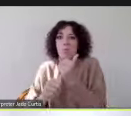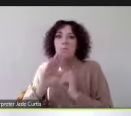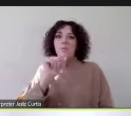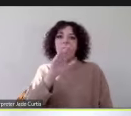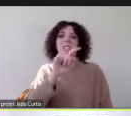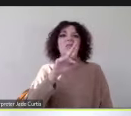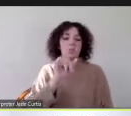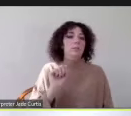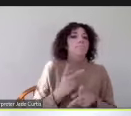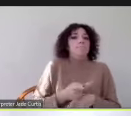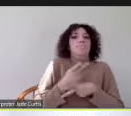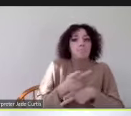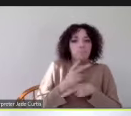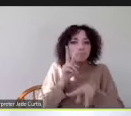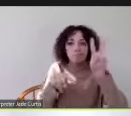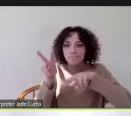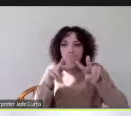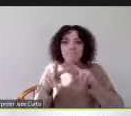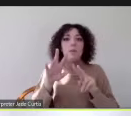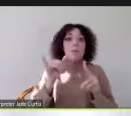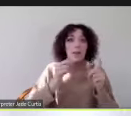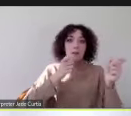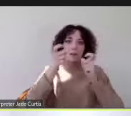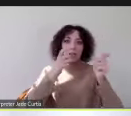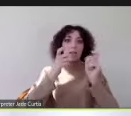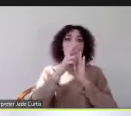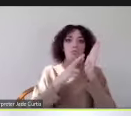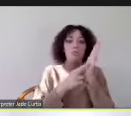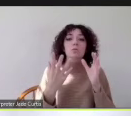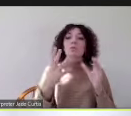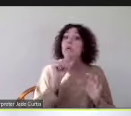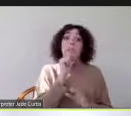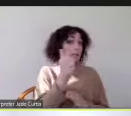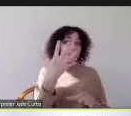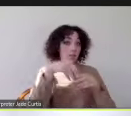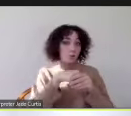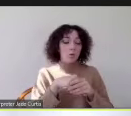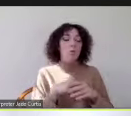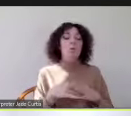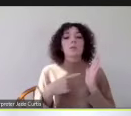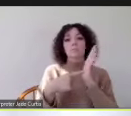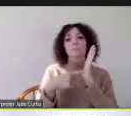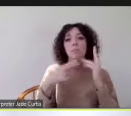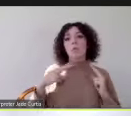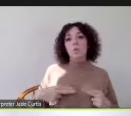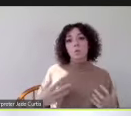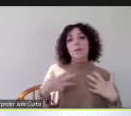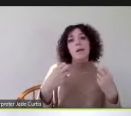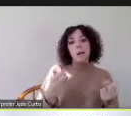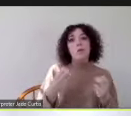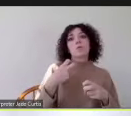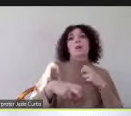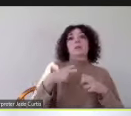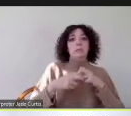What these regulations do not include are the human health crisis